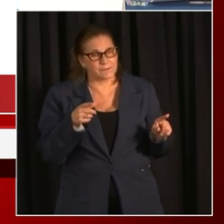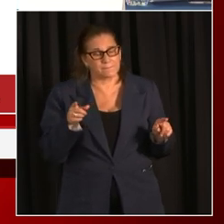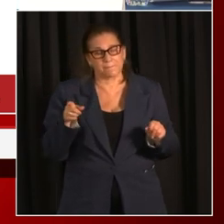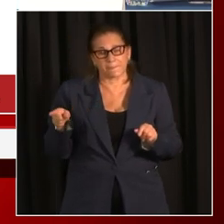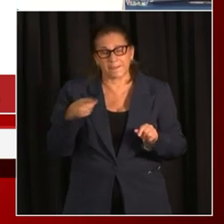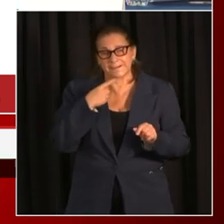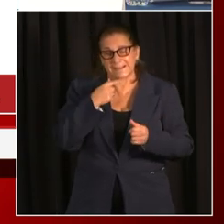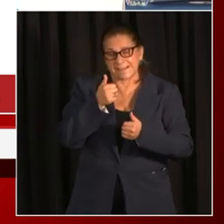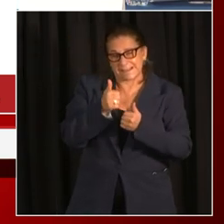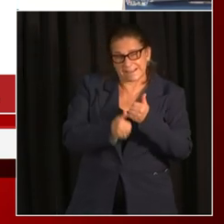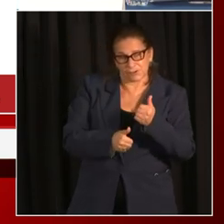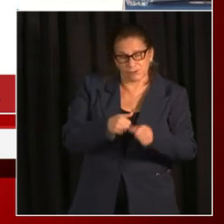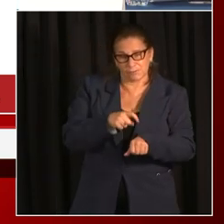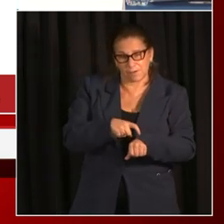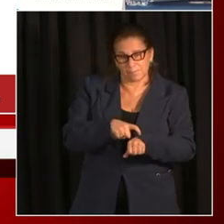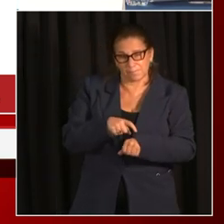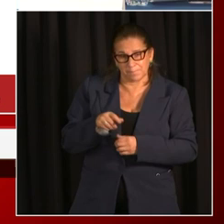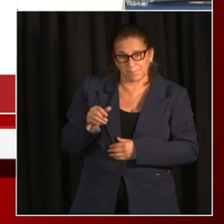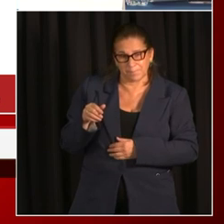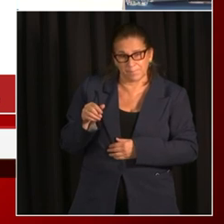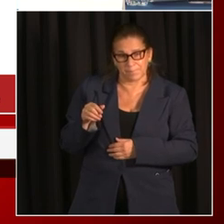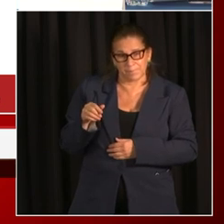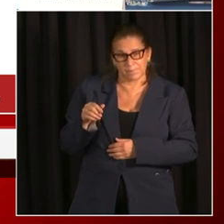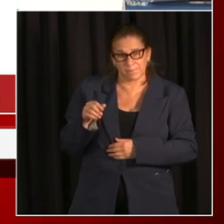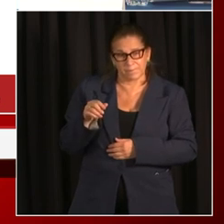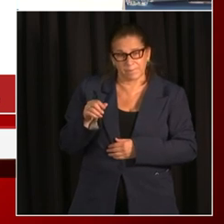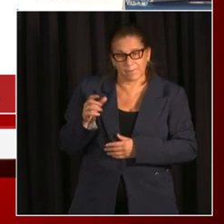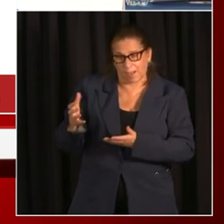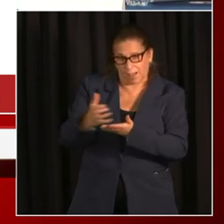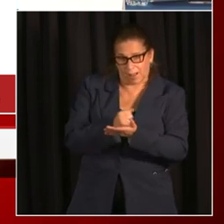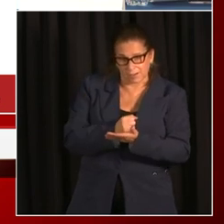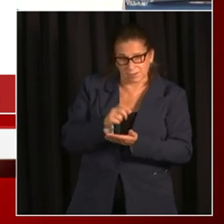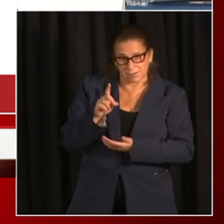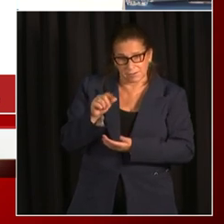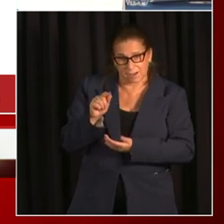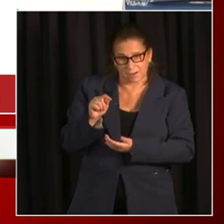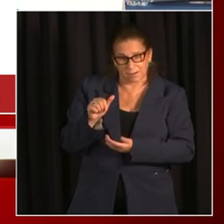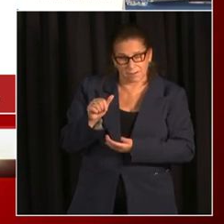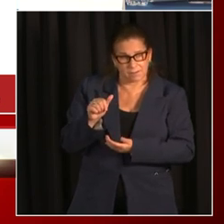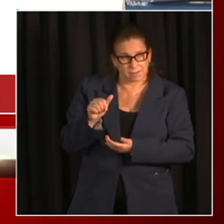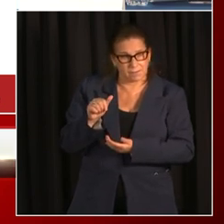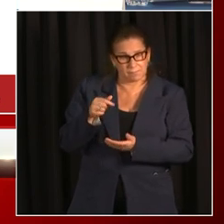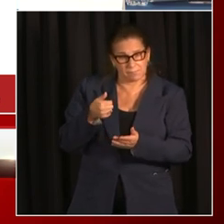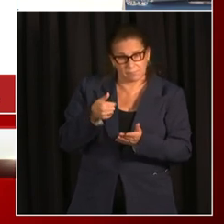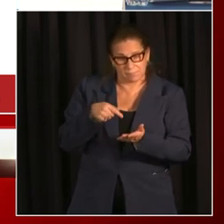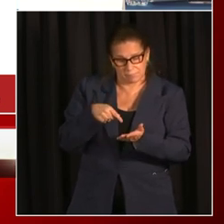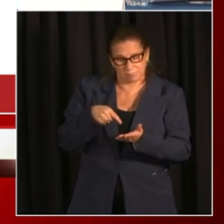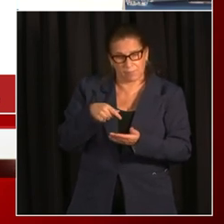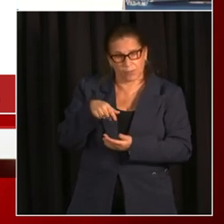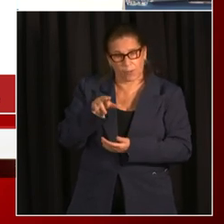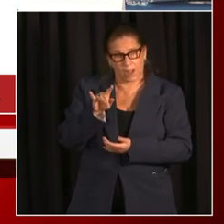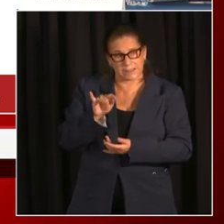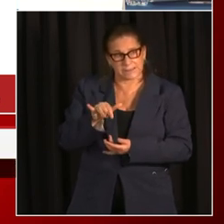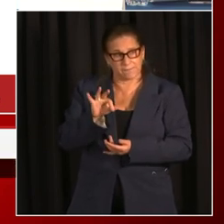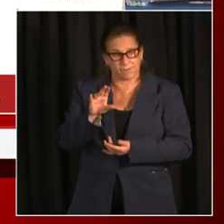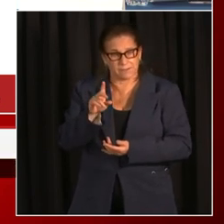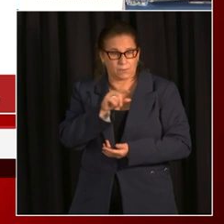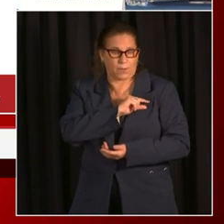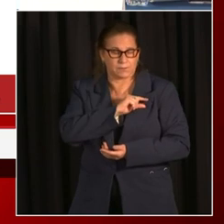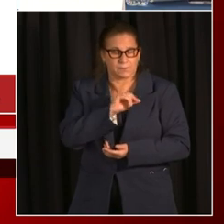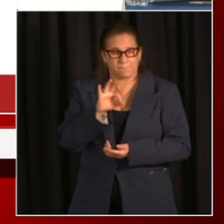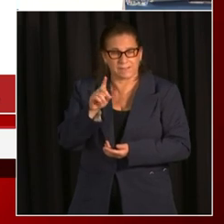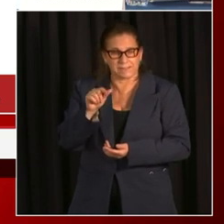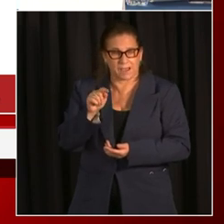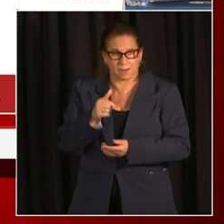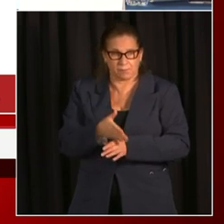time. So with that, the quality of the data will get better over time. So we're really focusing on the things